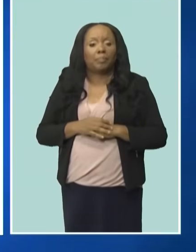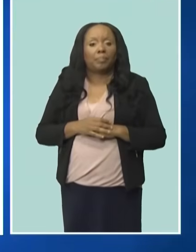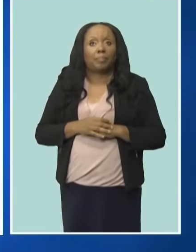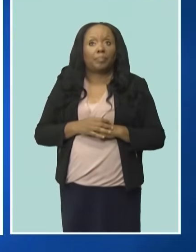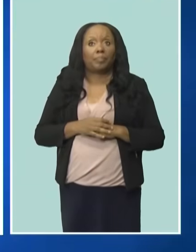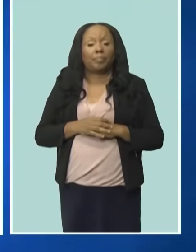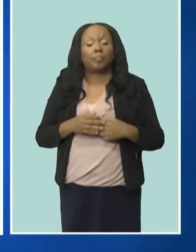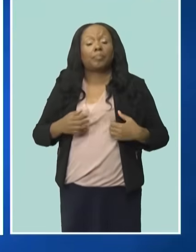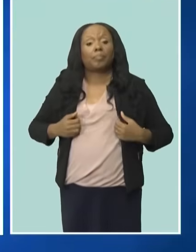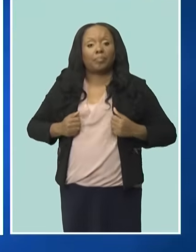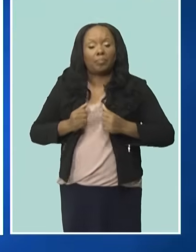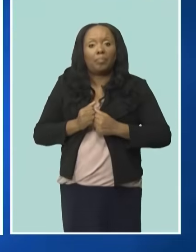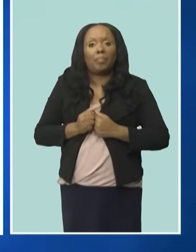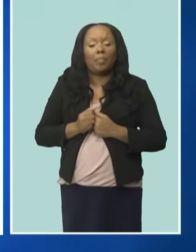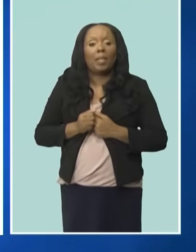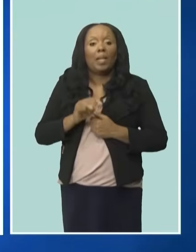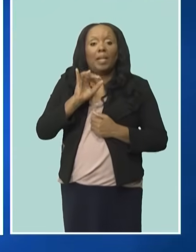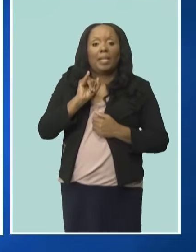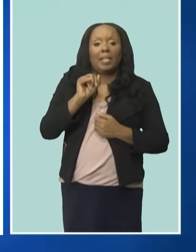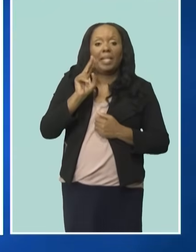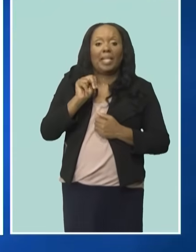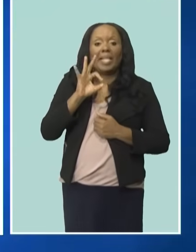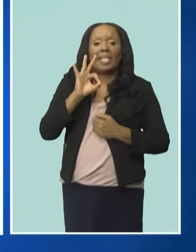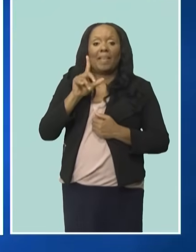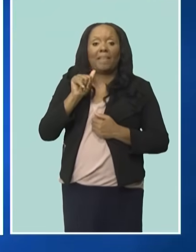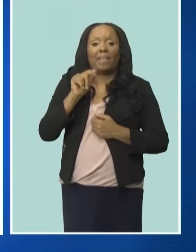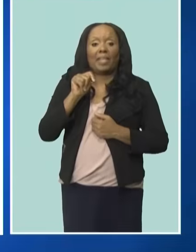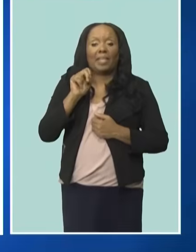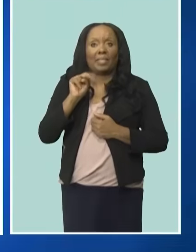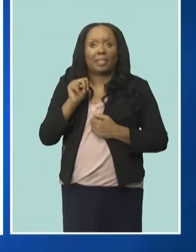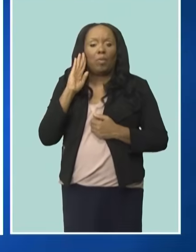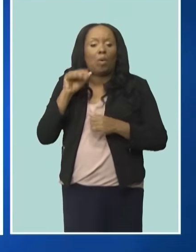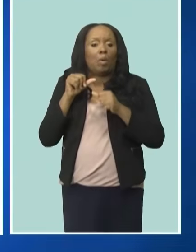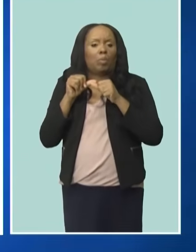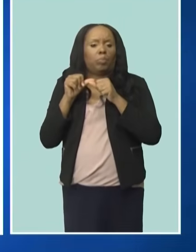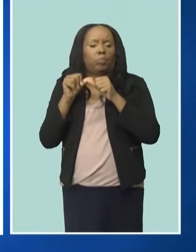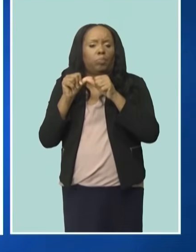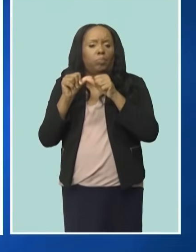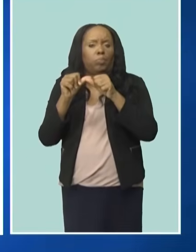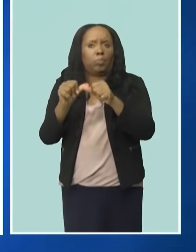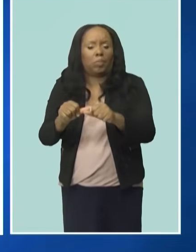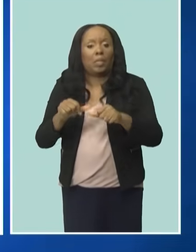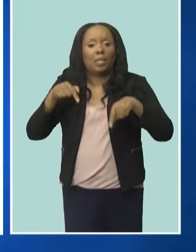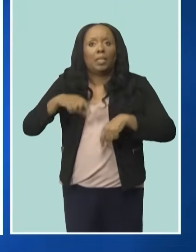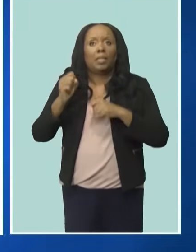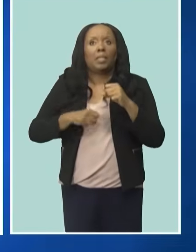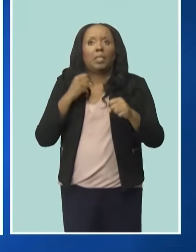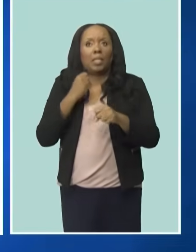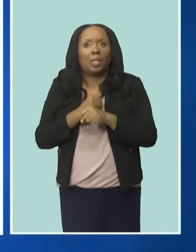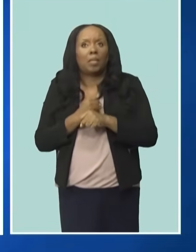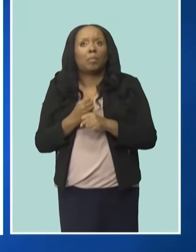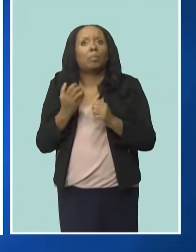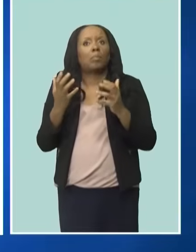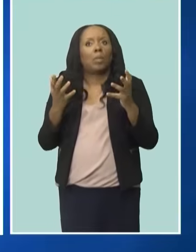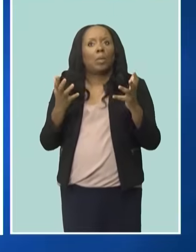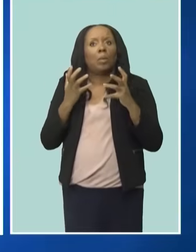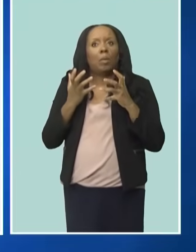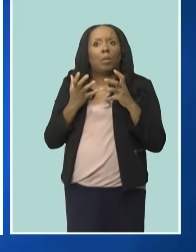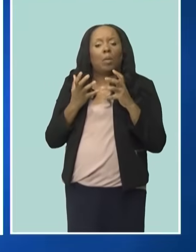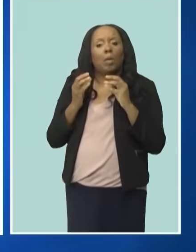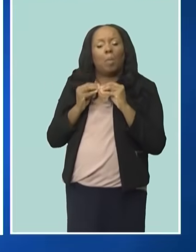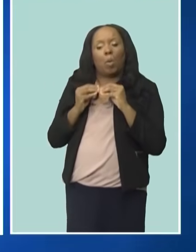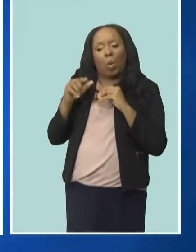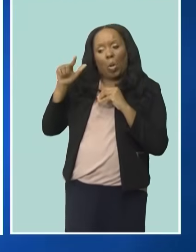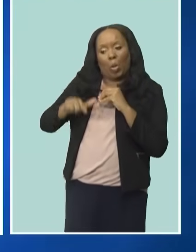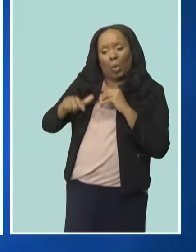of inflation, we expect inflation to remain stable. For this year, we expect the moving average to settle to the lower end of